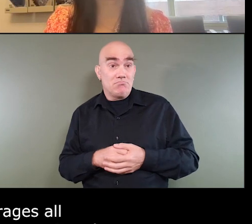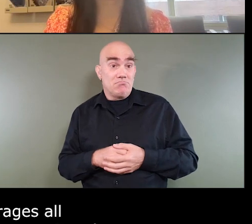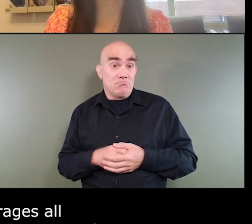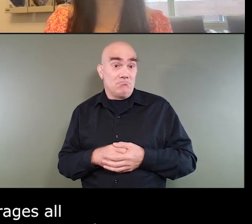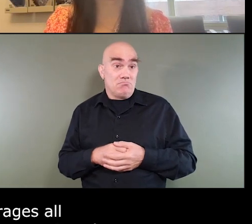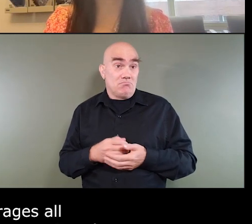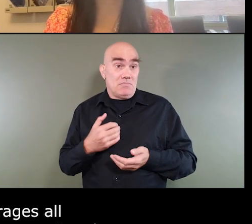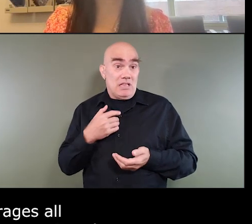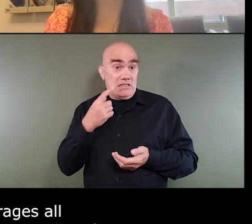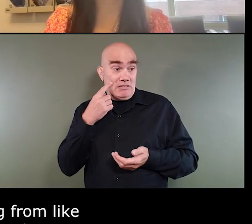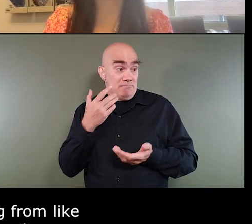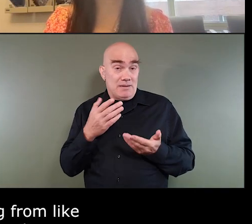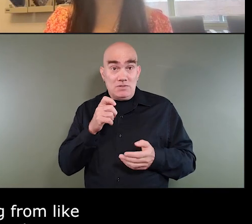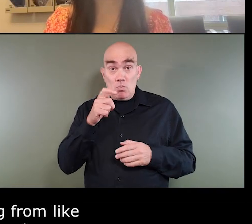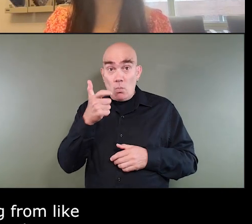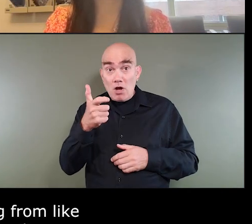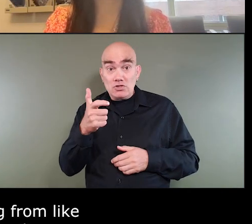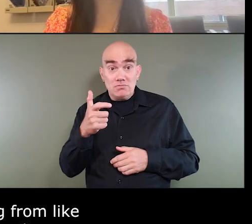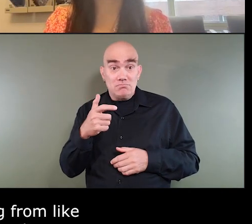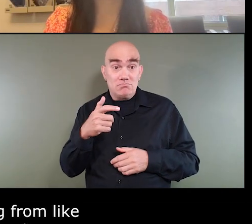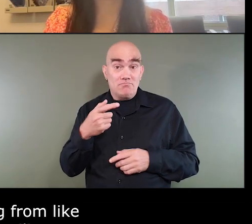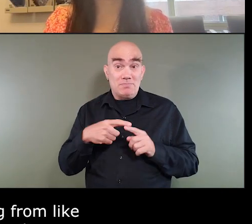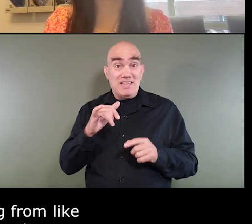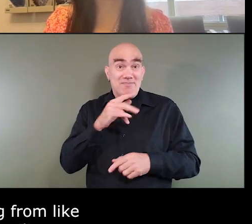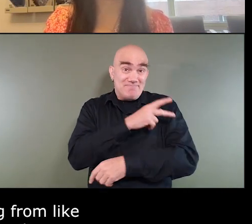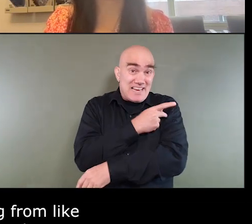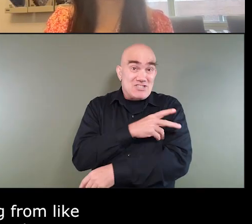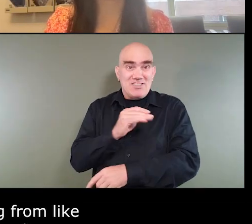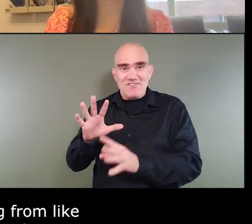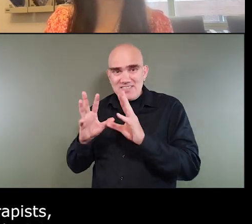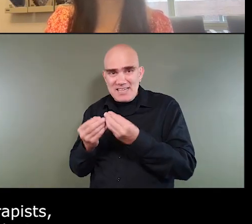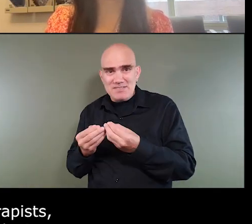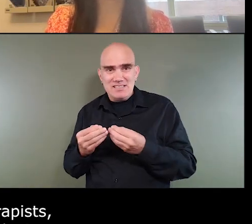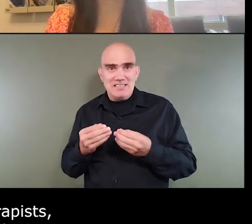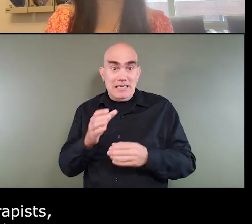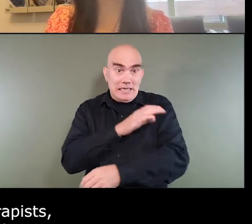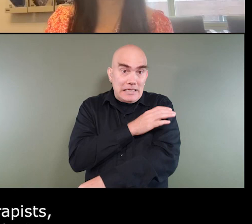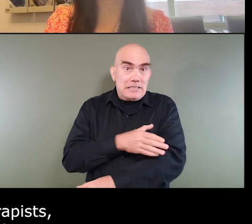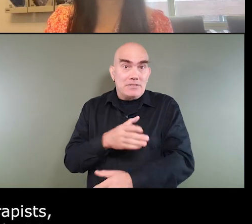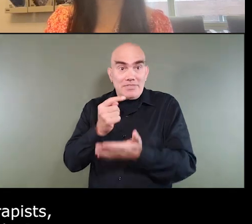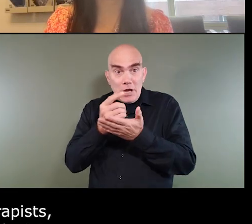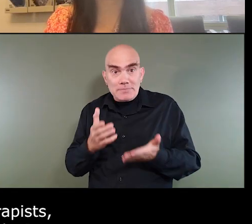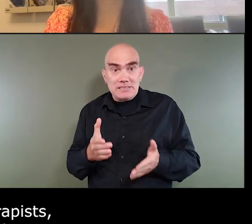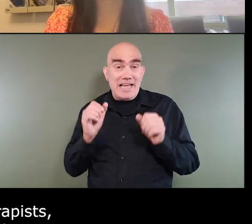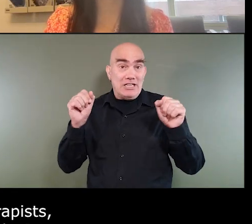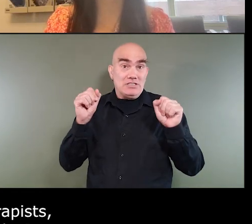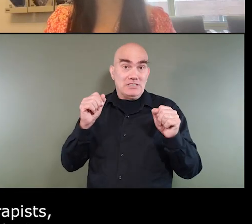all the members of the community who might be watching, from like patients and families, clinicians,